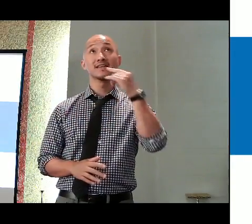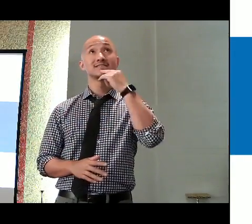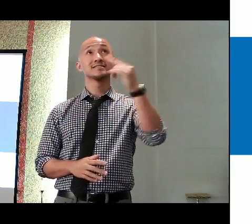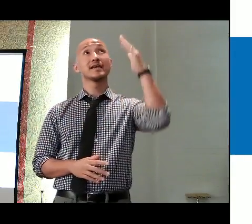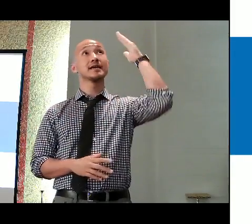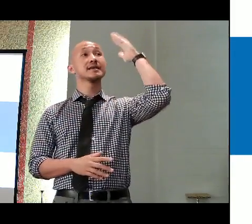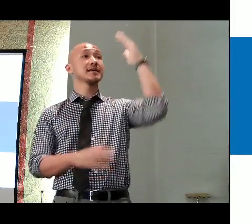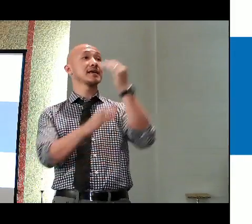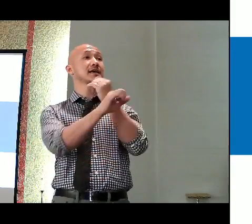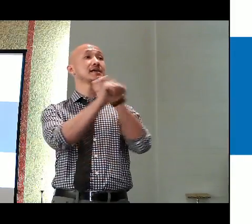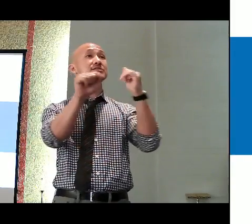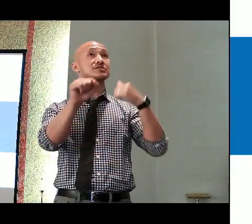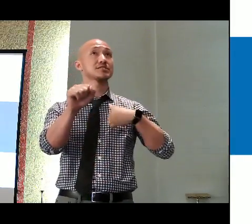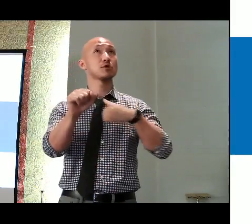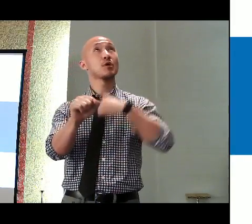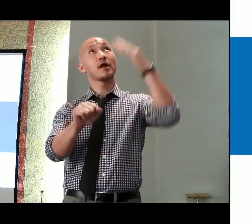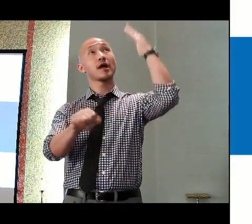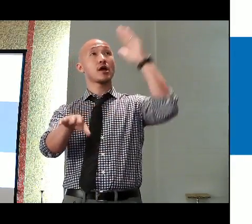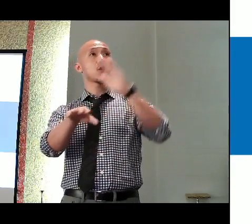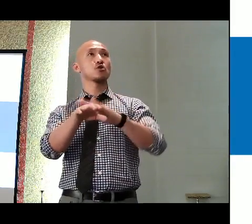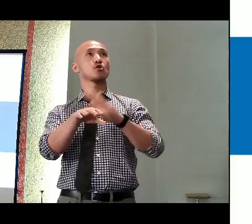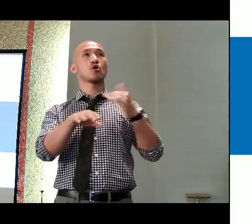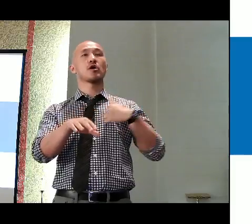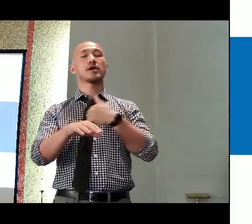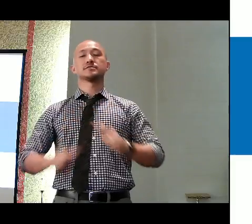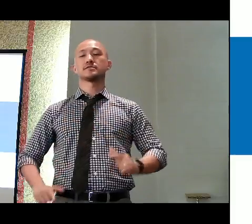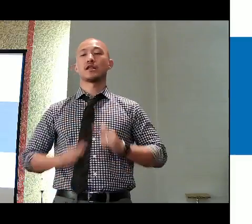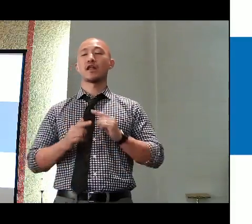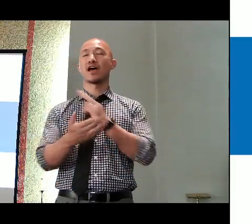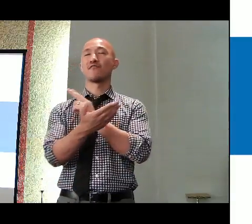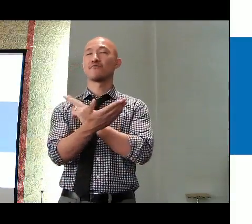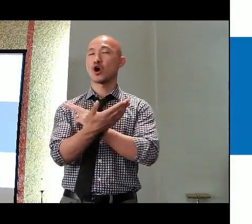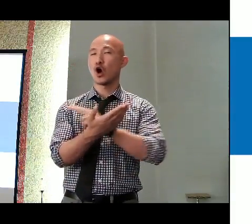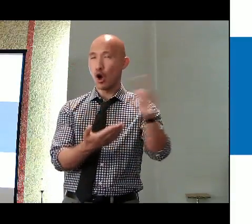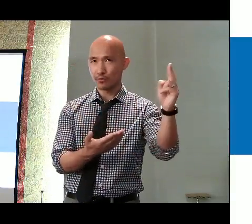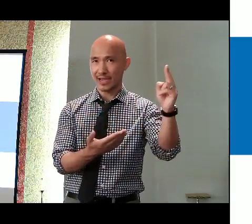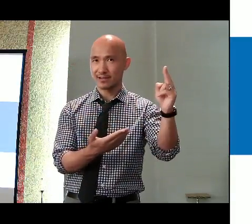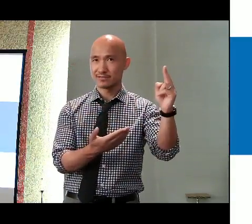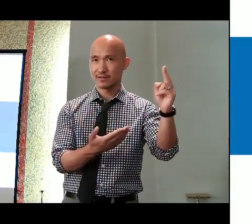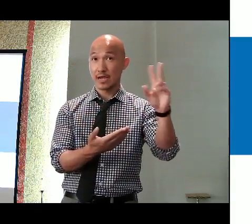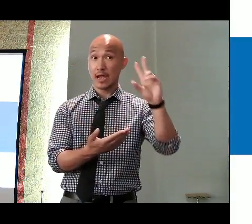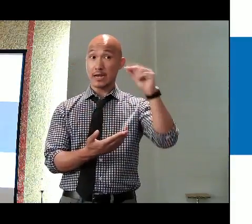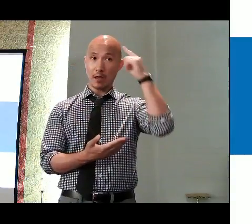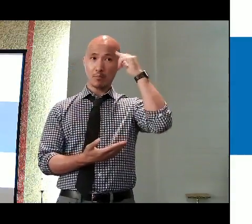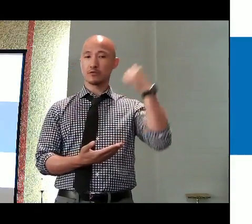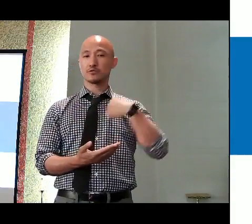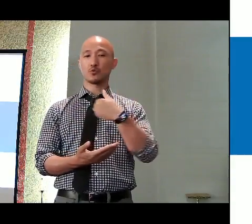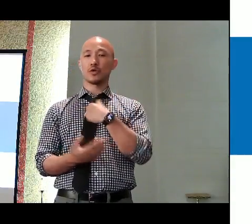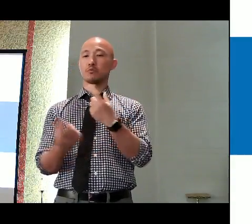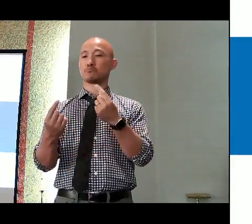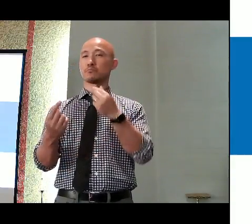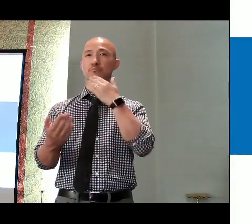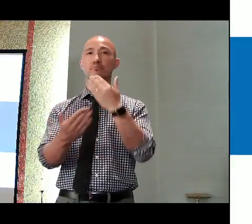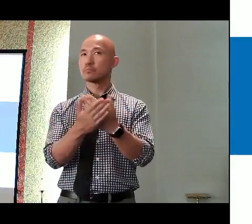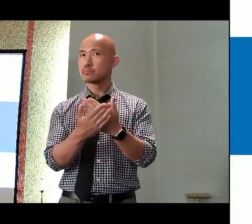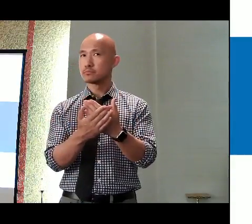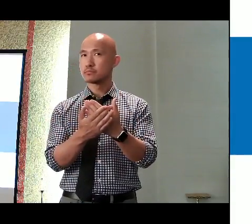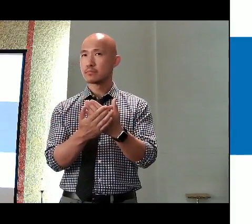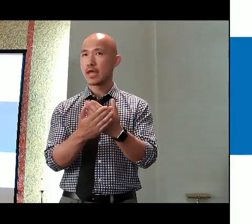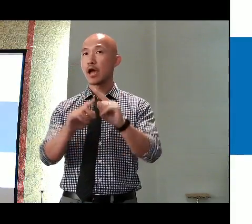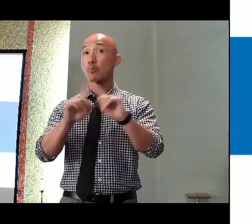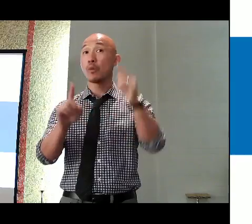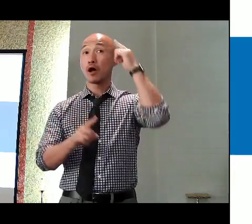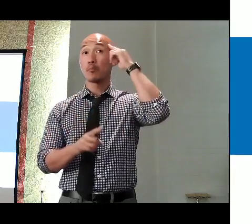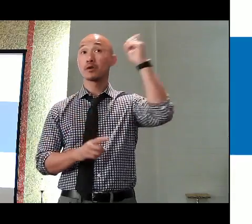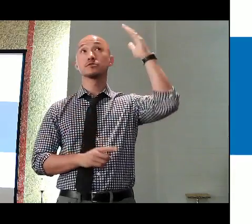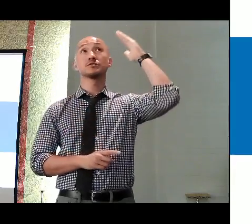and called us to a holy life, not because of anything we have done, but because of